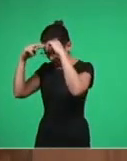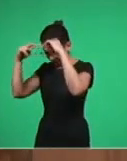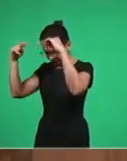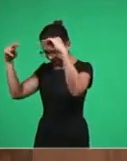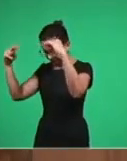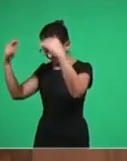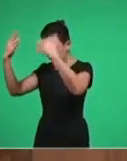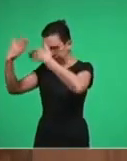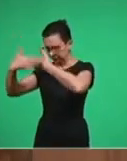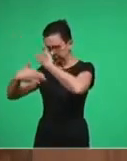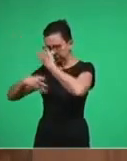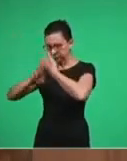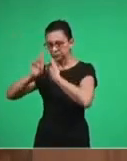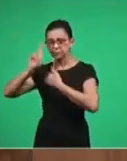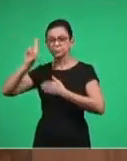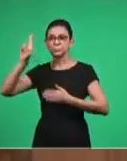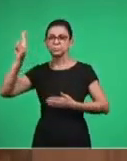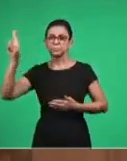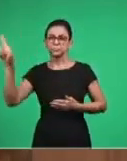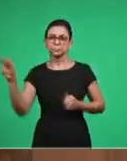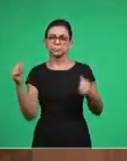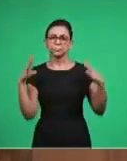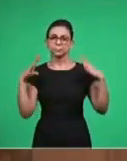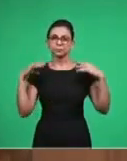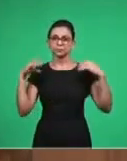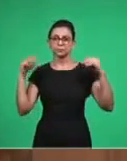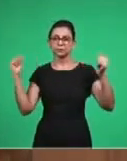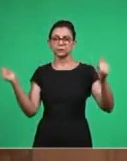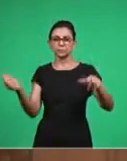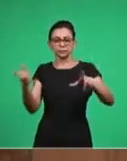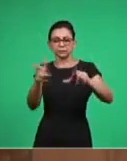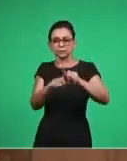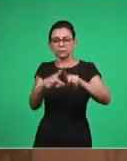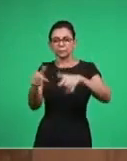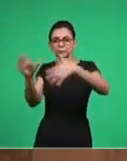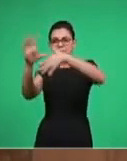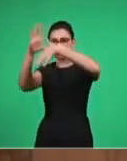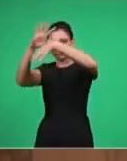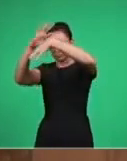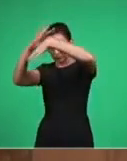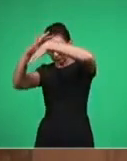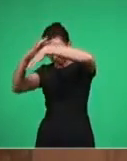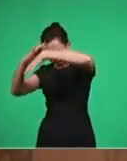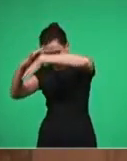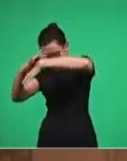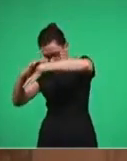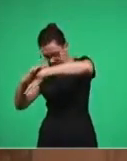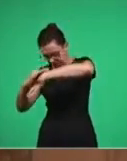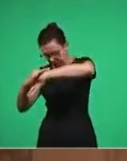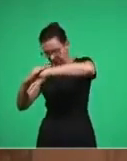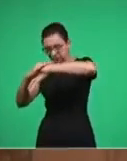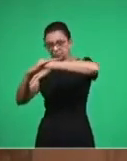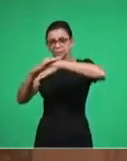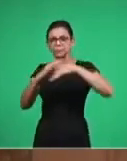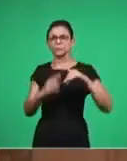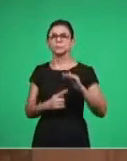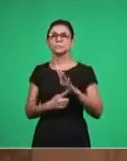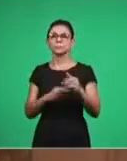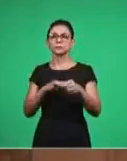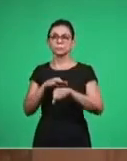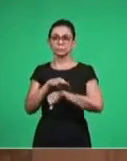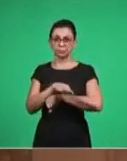they were showing a position of reverence before the Lord. And covering their feet,